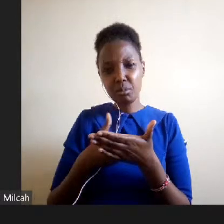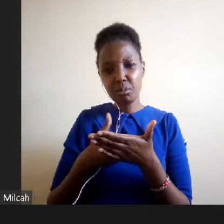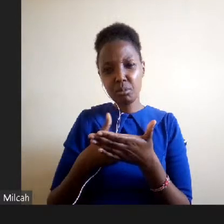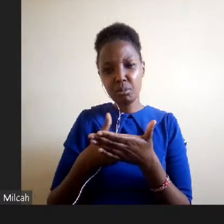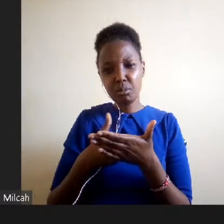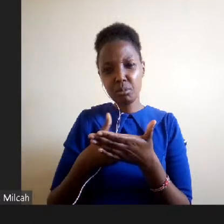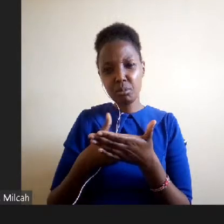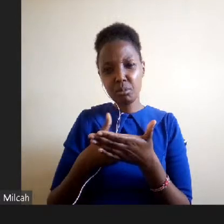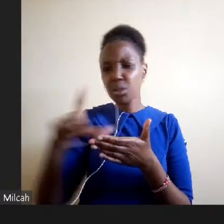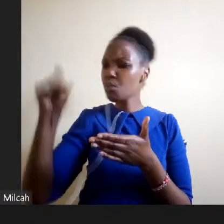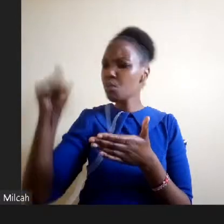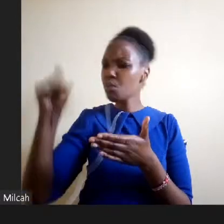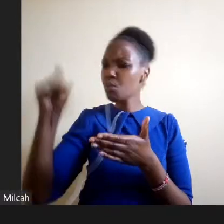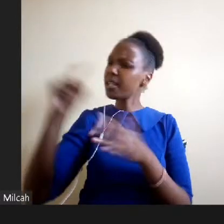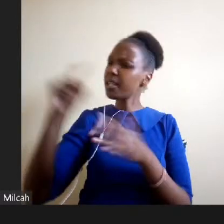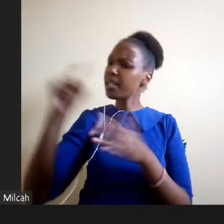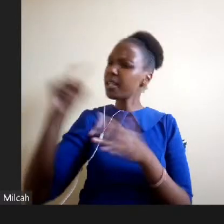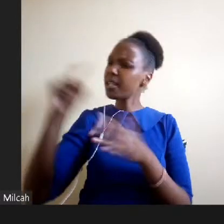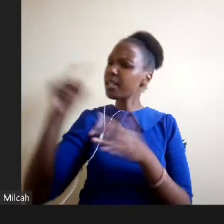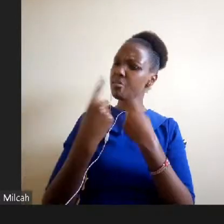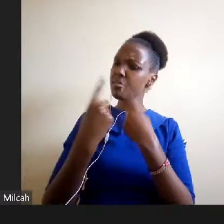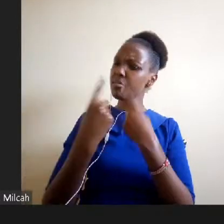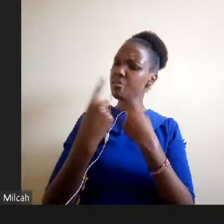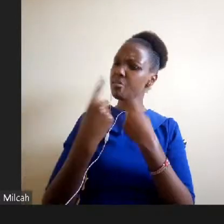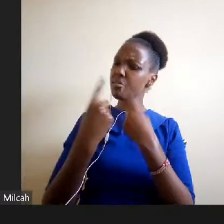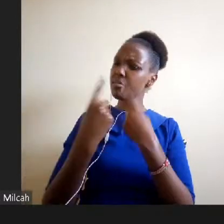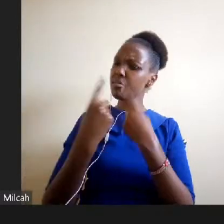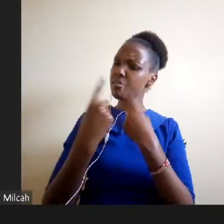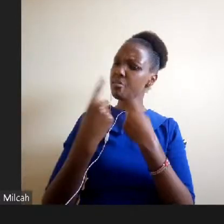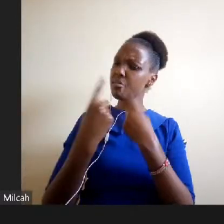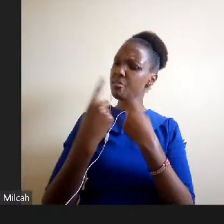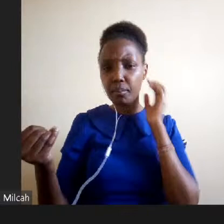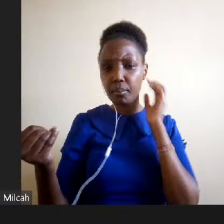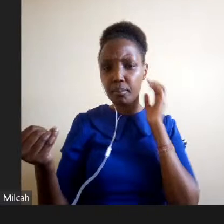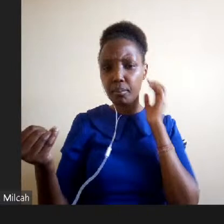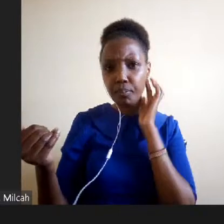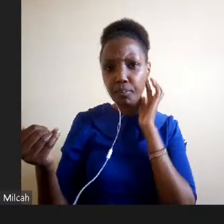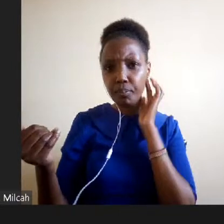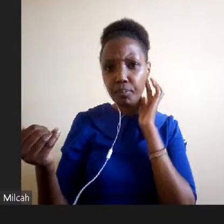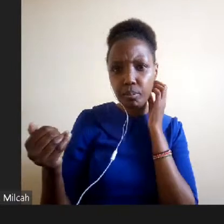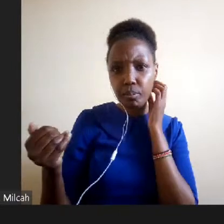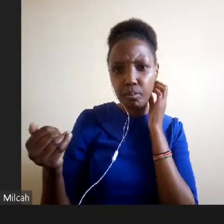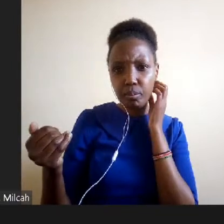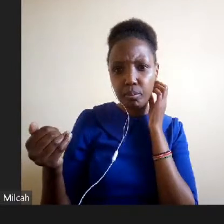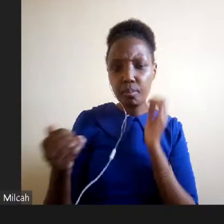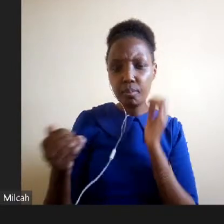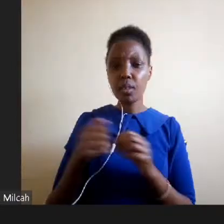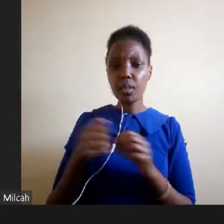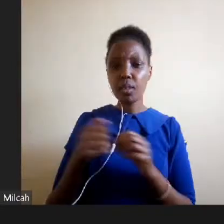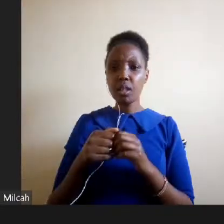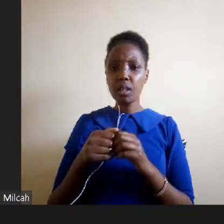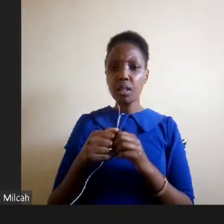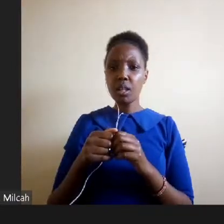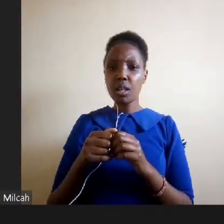to speak to your children. And then here is what we can have in terms of do's and don'ts. Find out why what